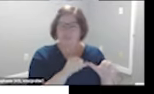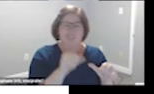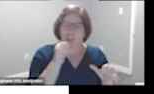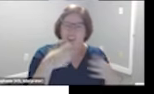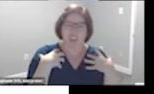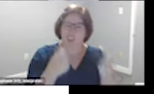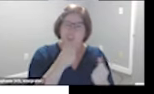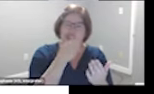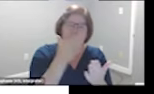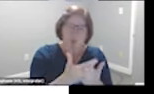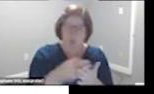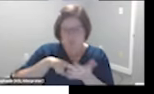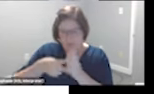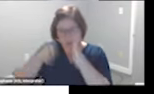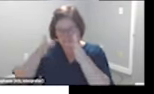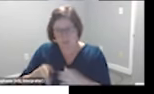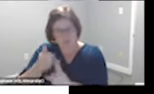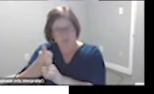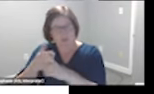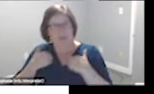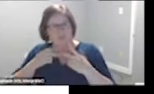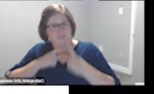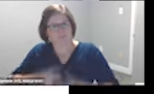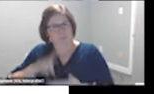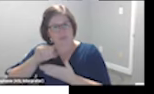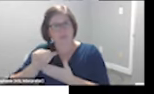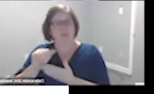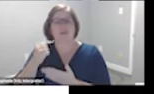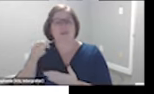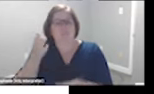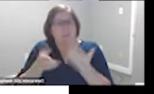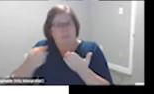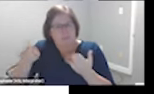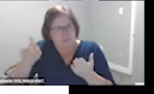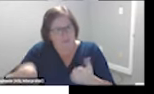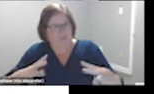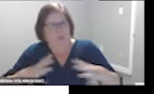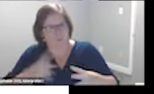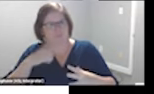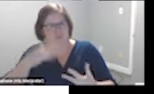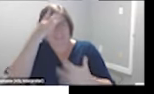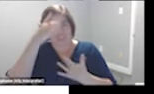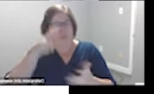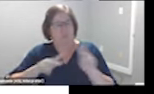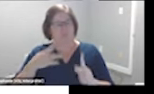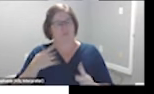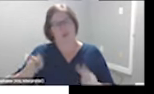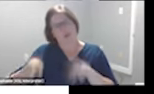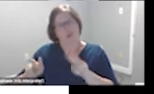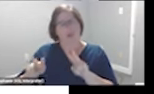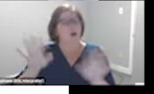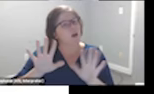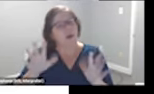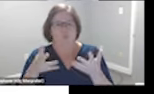them, and therefore they can be labeled as not hardworking or not caring enough, and that's not ideal, of